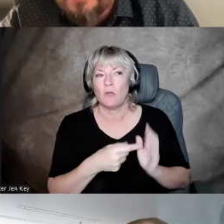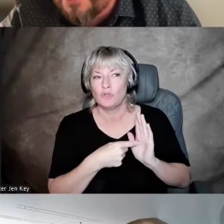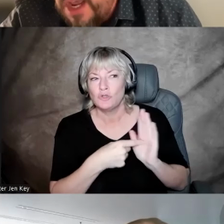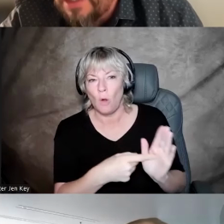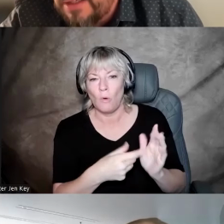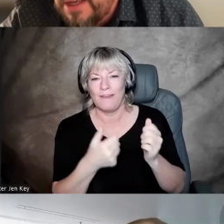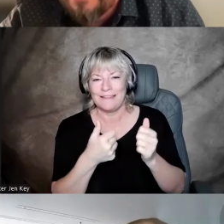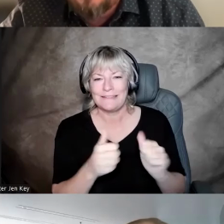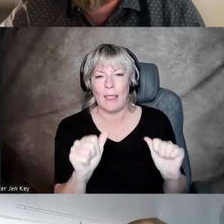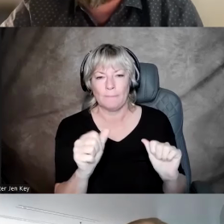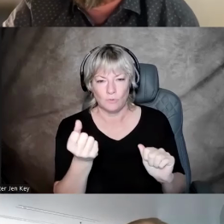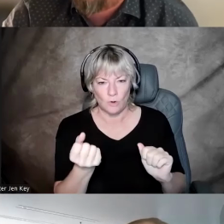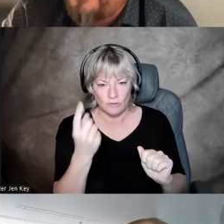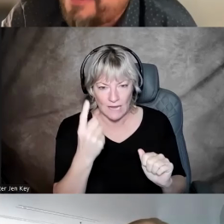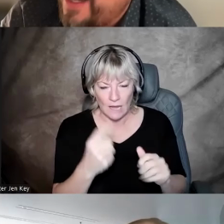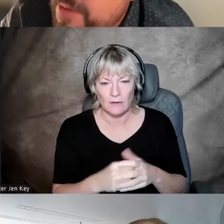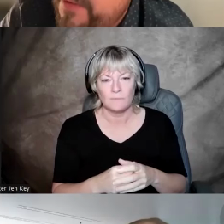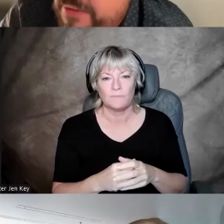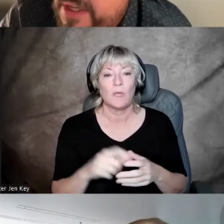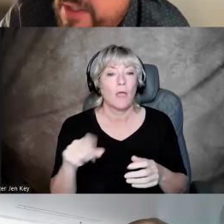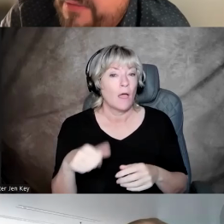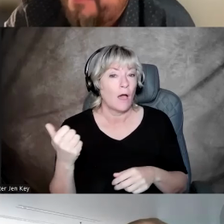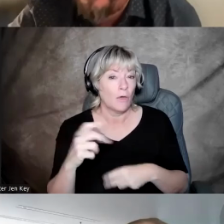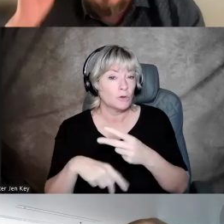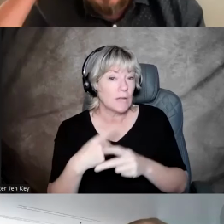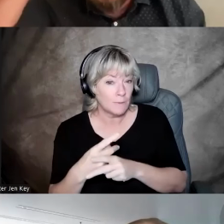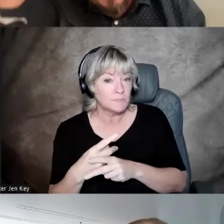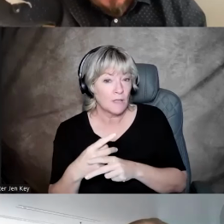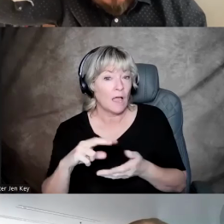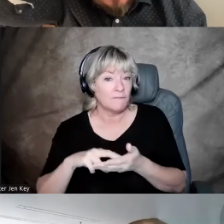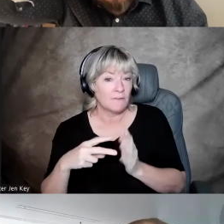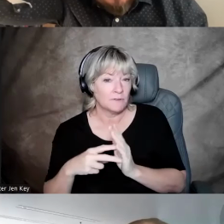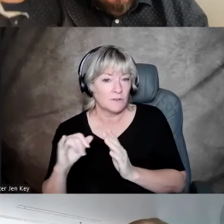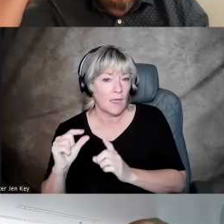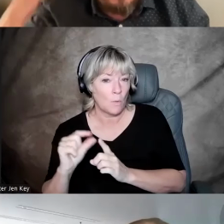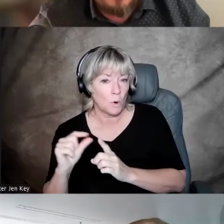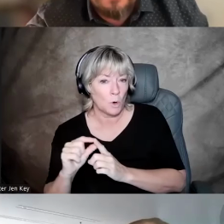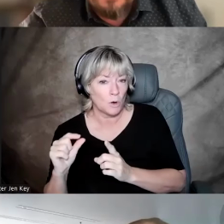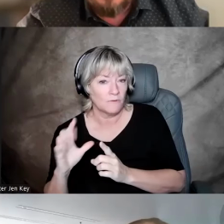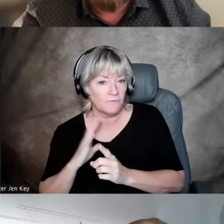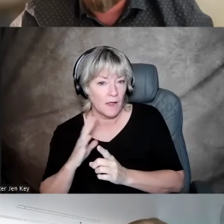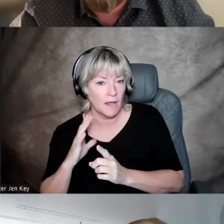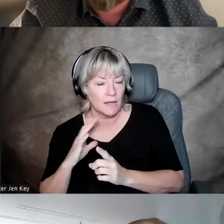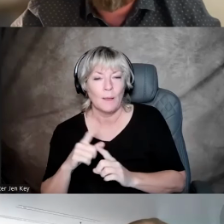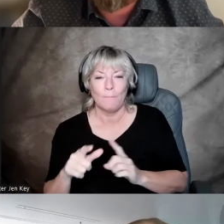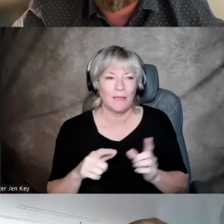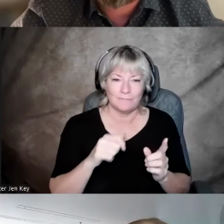to understand. Now, there's other types of definitions of empathy that might not necessarily capture. So